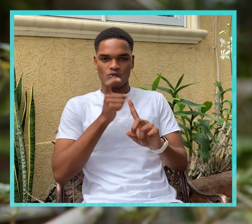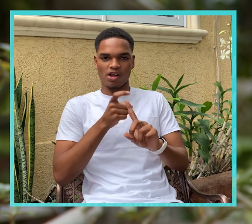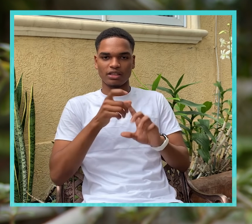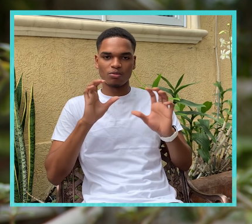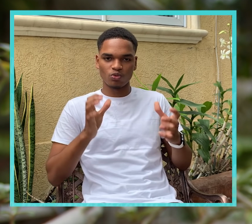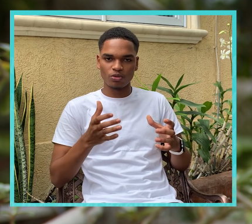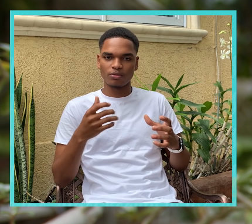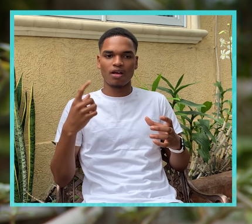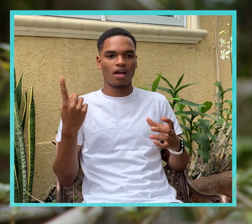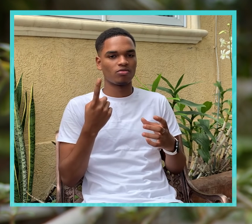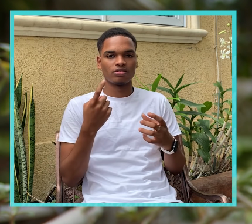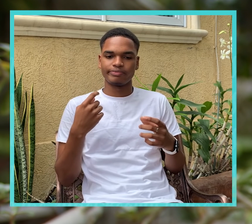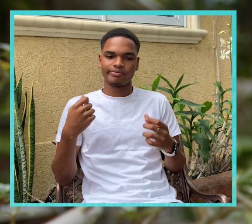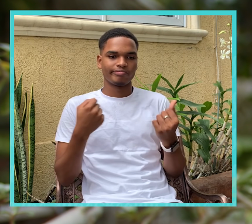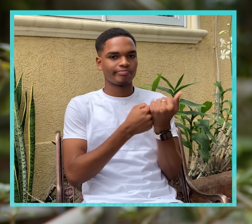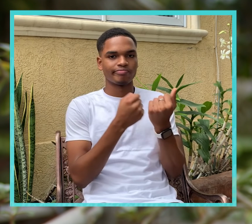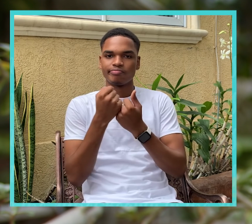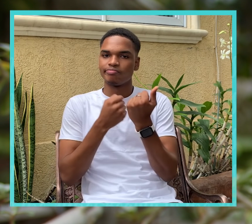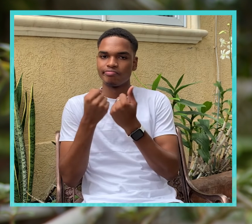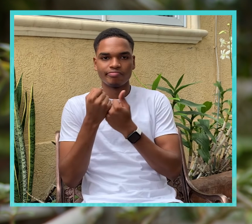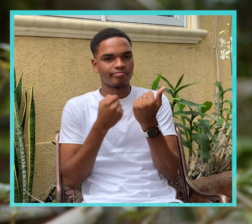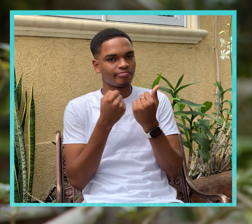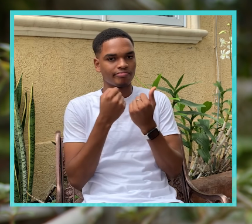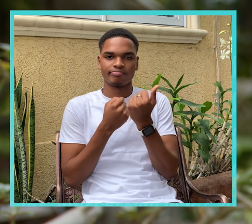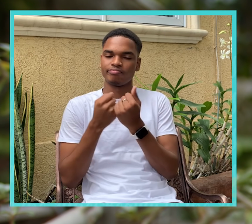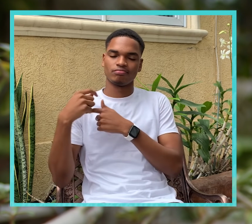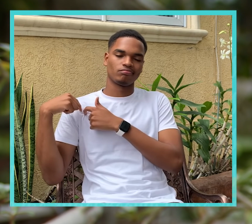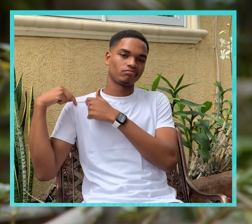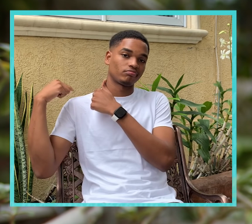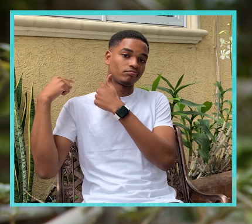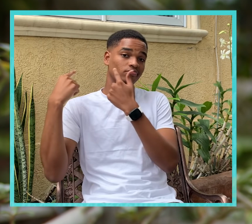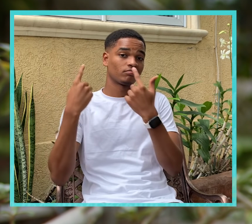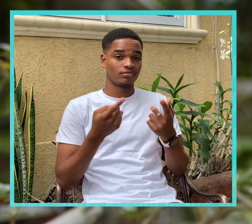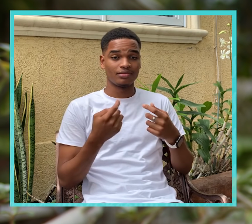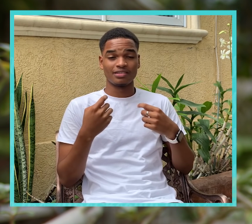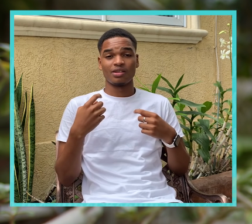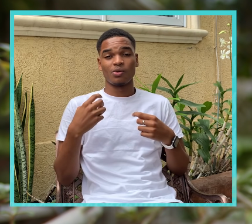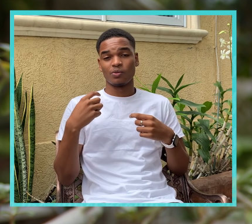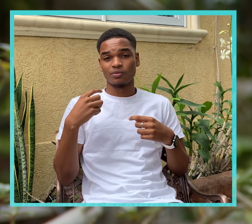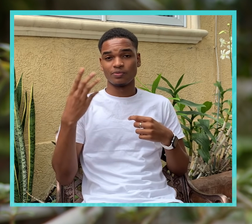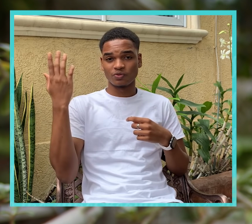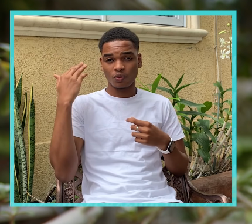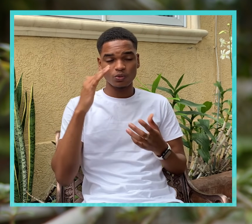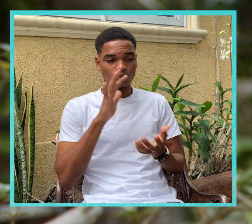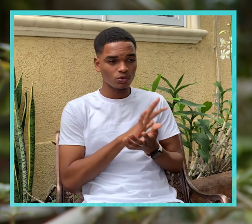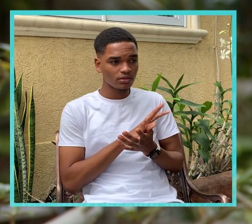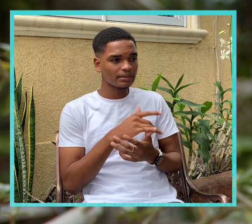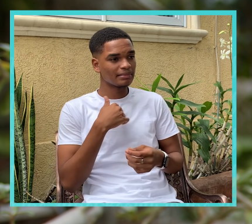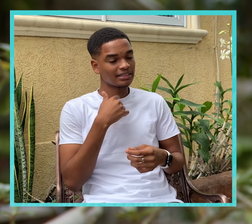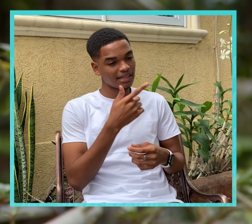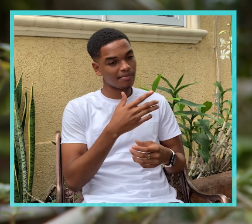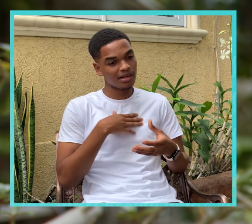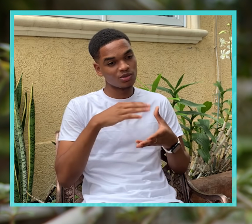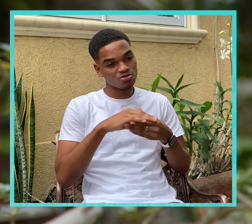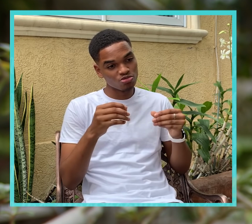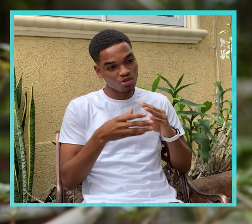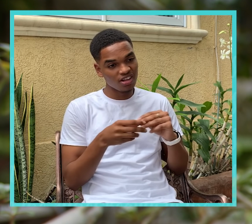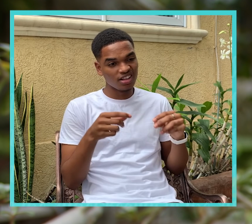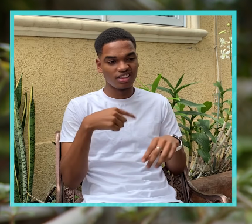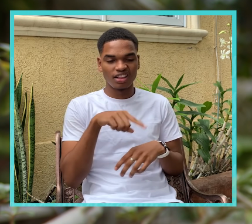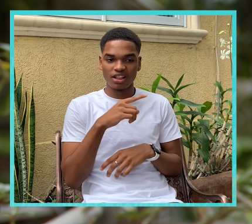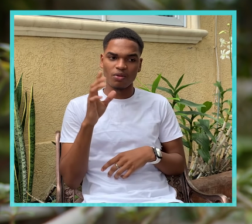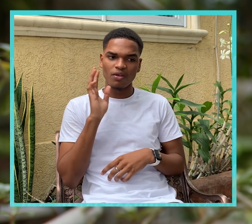And we're so supportive of each other. It's amazing. I mean, when I was in school and I would tell them my stories, they would be like,